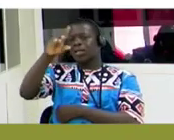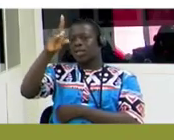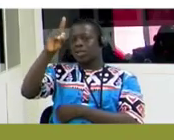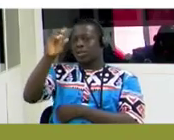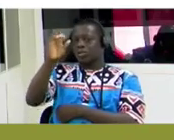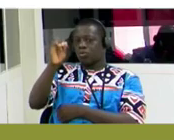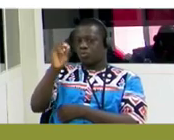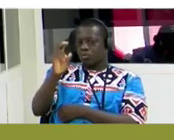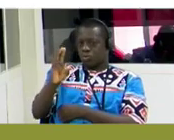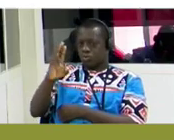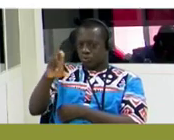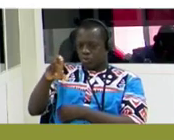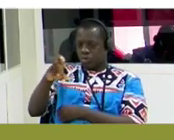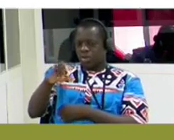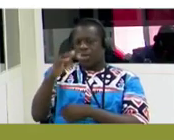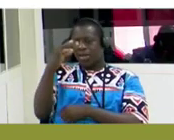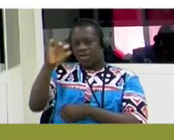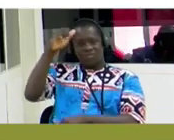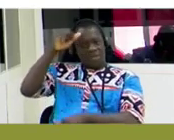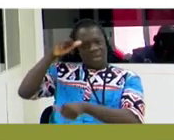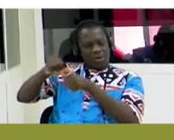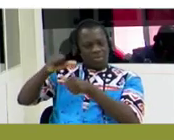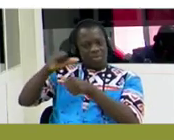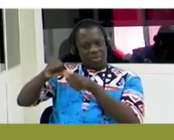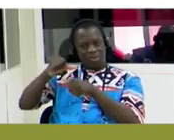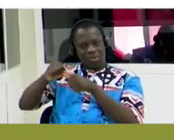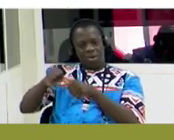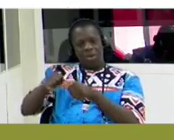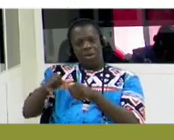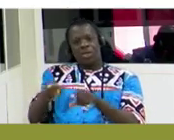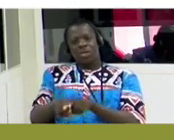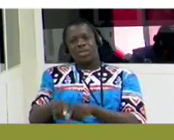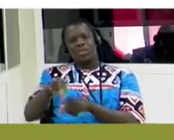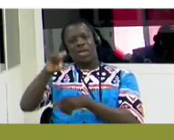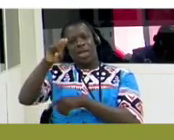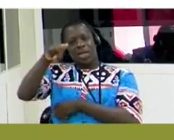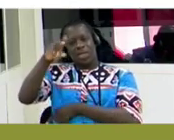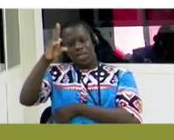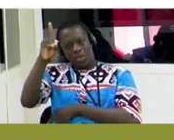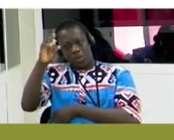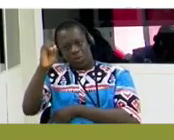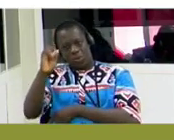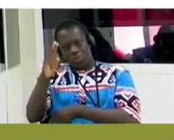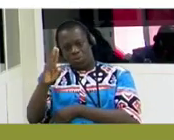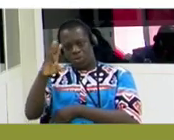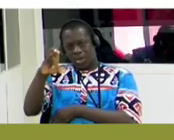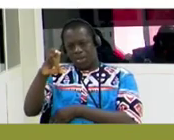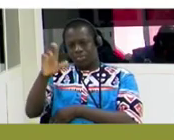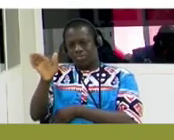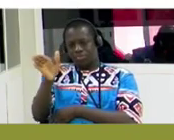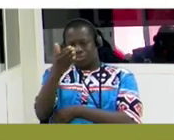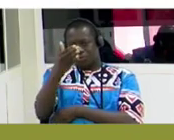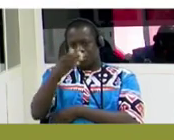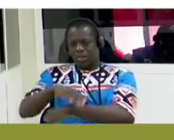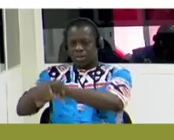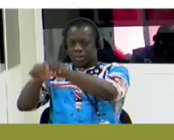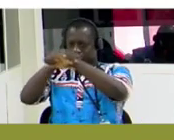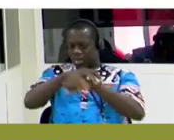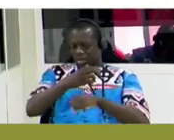if I recall my mind. Kopul Ndur went and bring him. I was at the gate, I saw